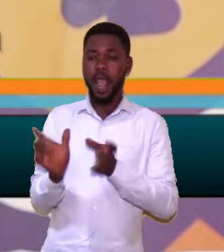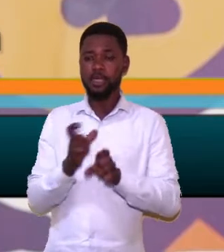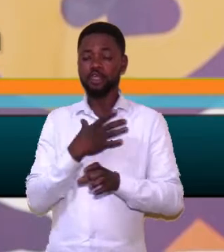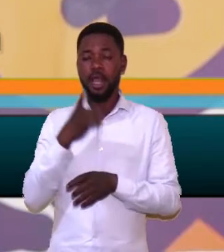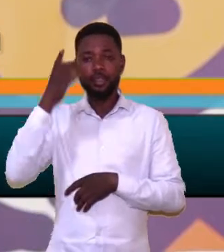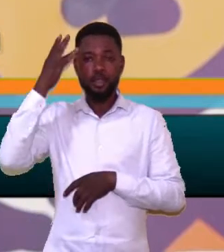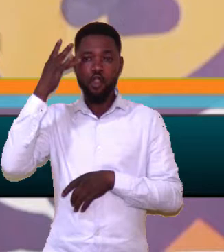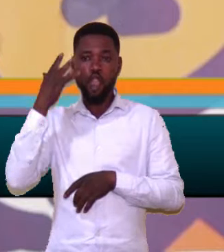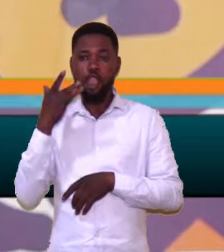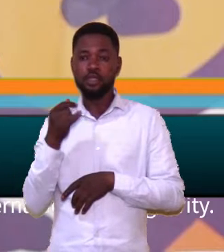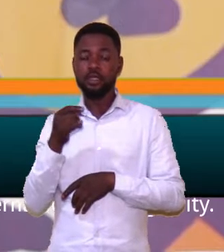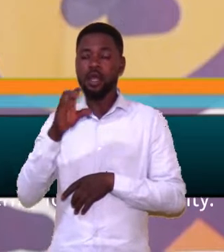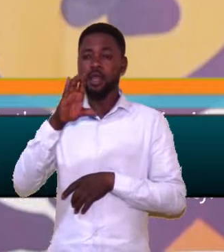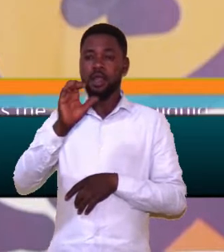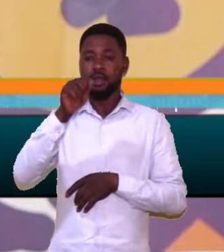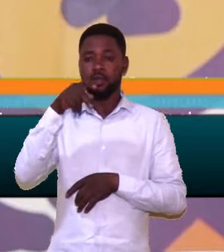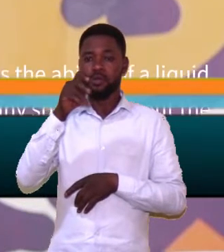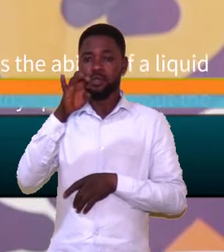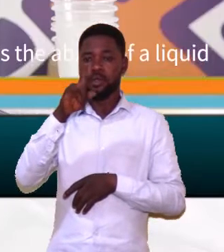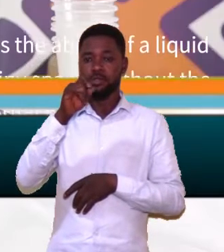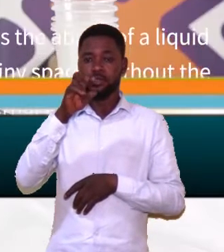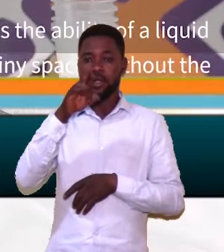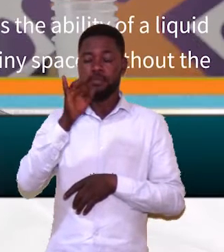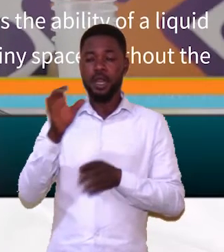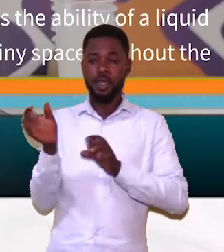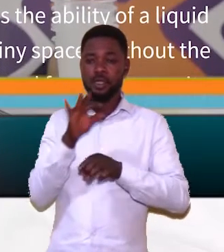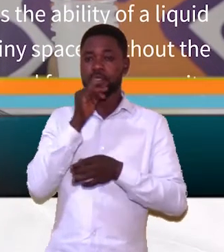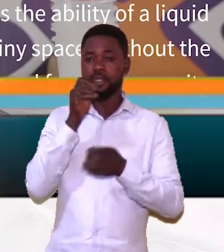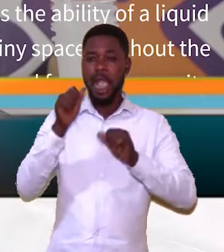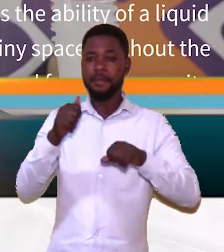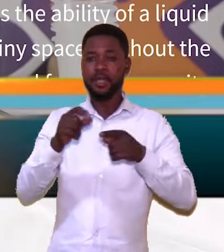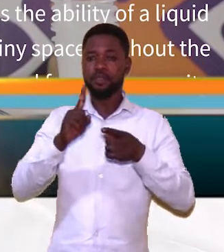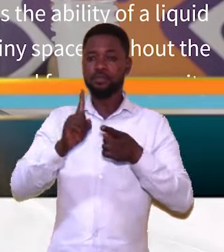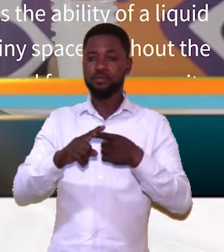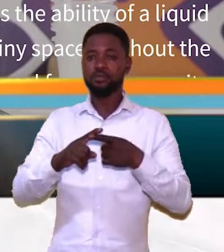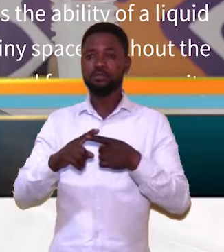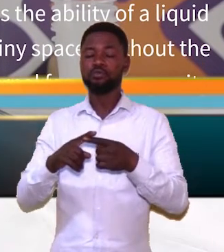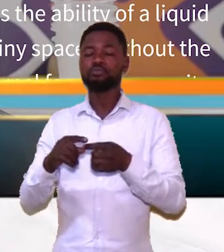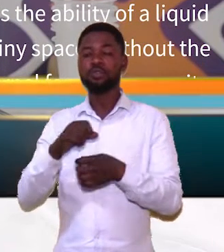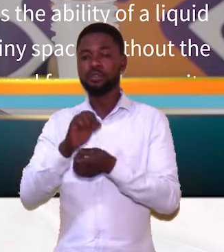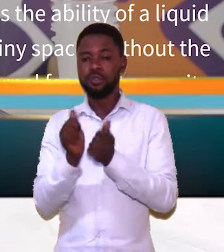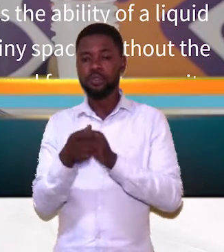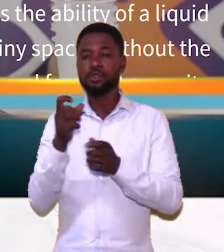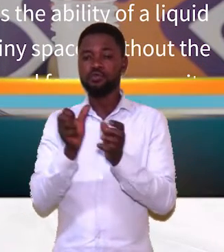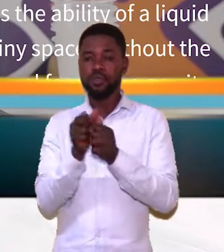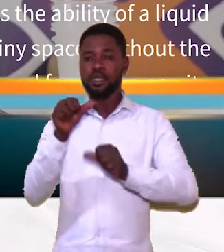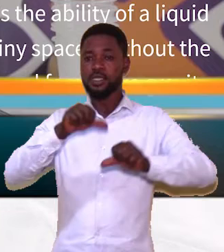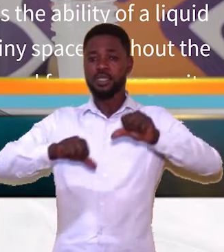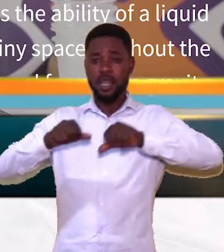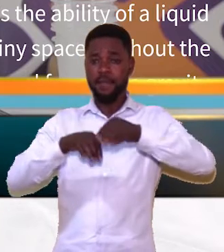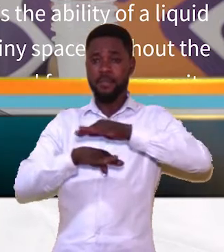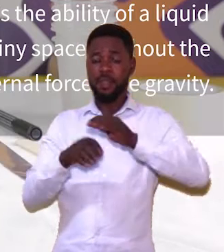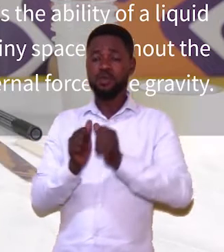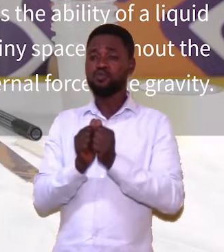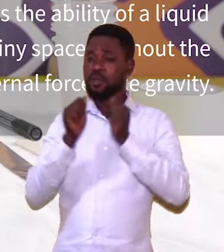and colors. Capillary action is the ability of a liquid to flow through tiny spaces without